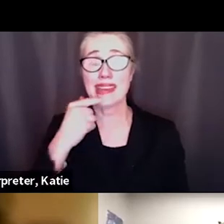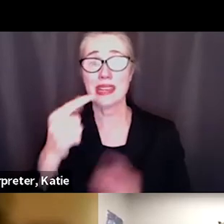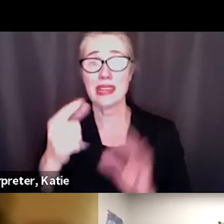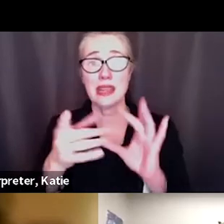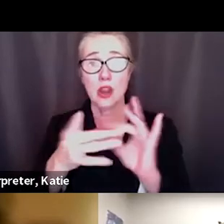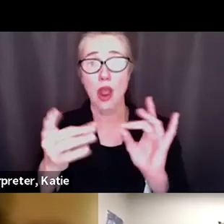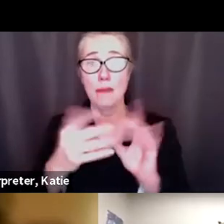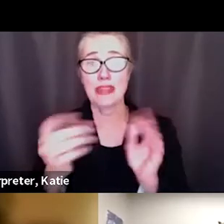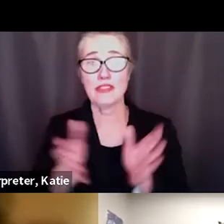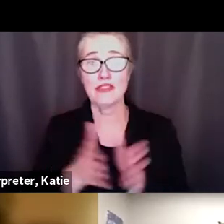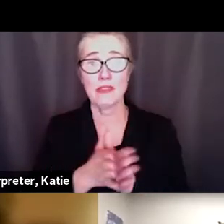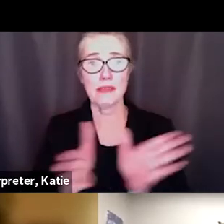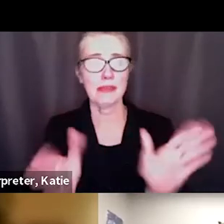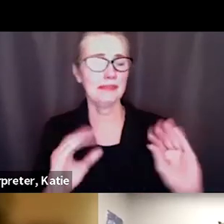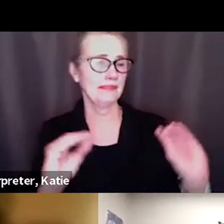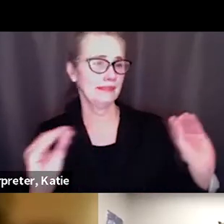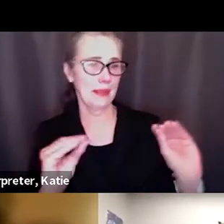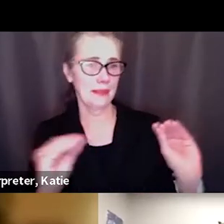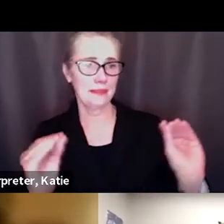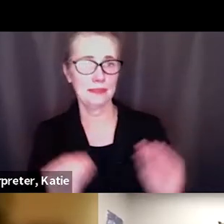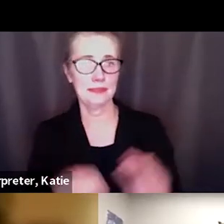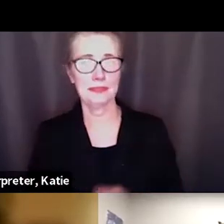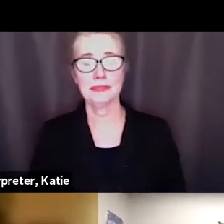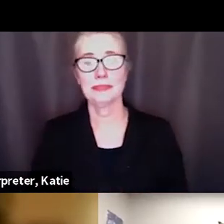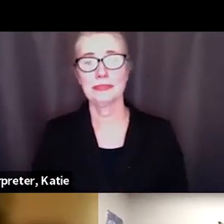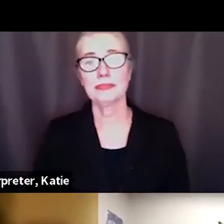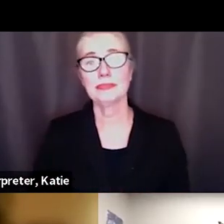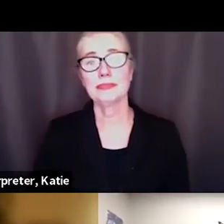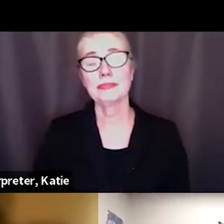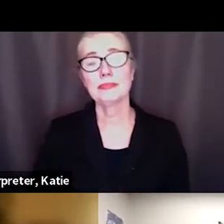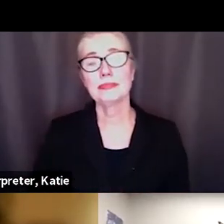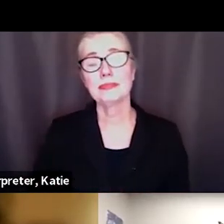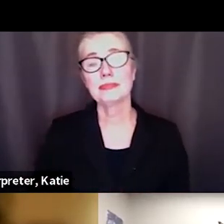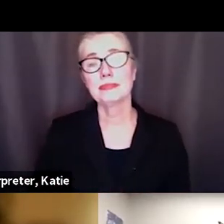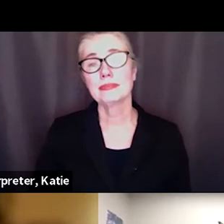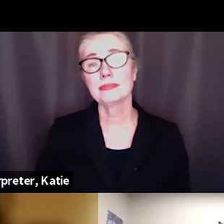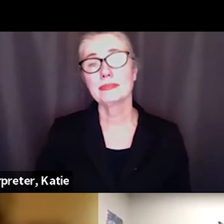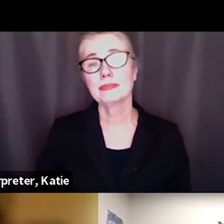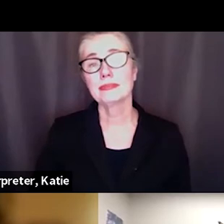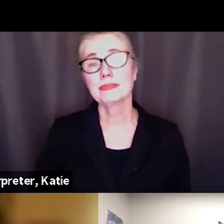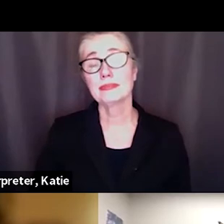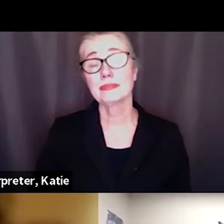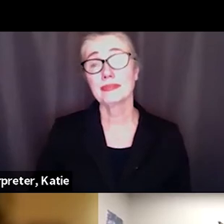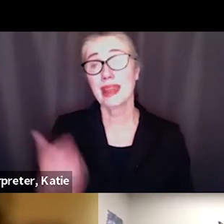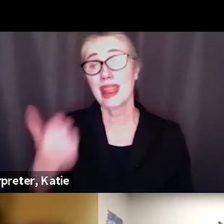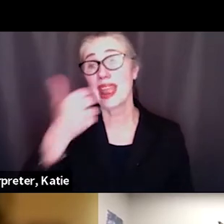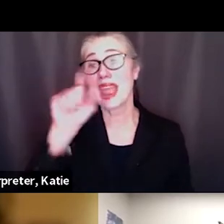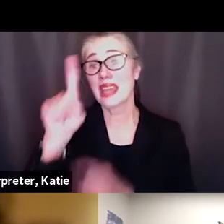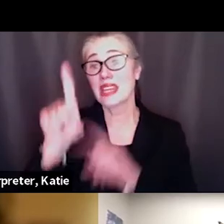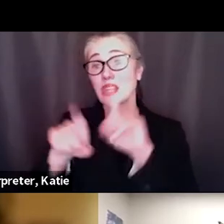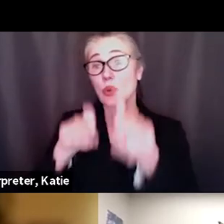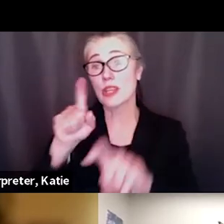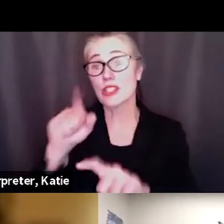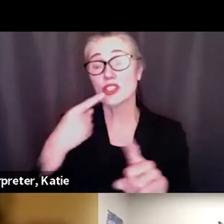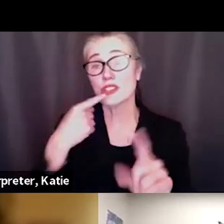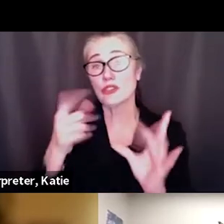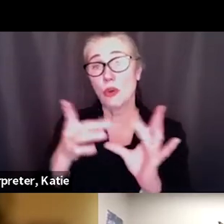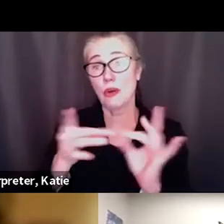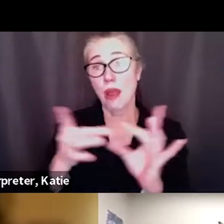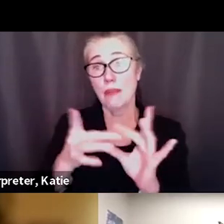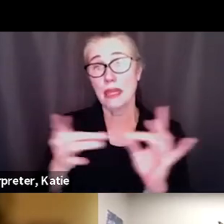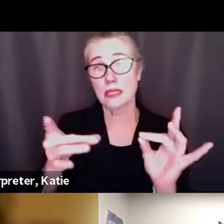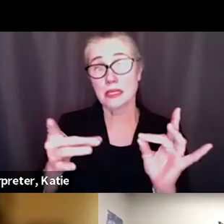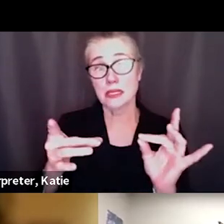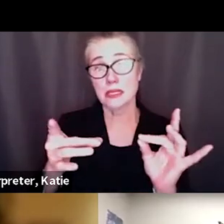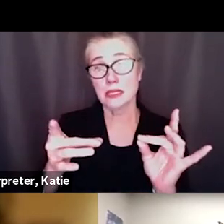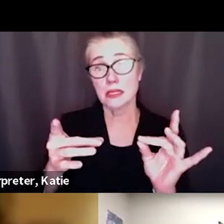no public comment on this item okay um board members do you have any questions or comments ms